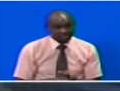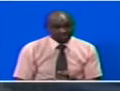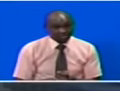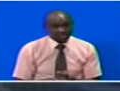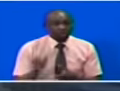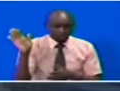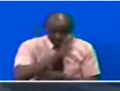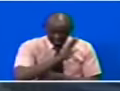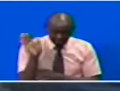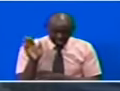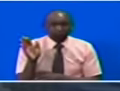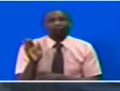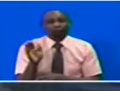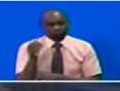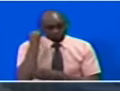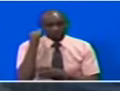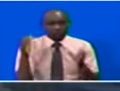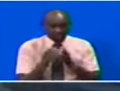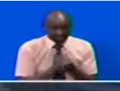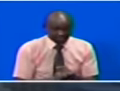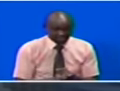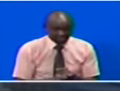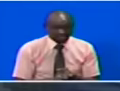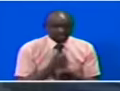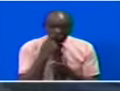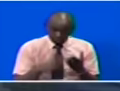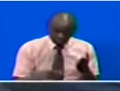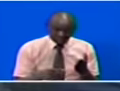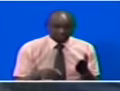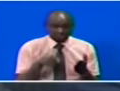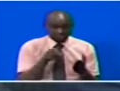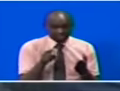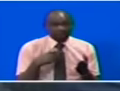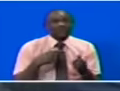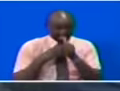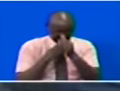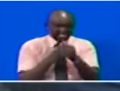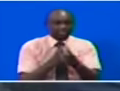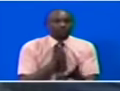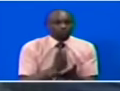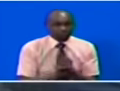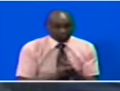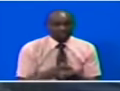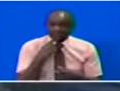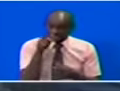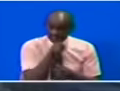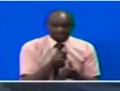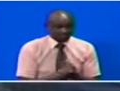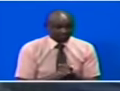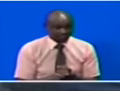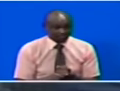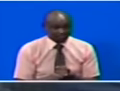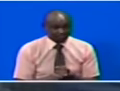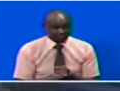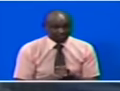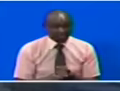Wiper Democratic Movement is actually growing in leaps and bounds. I'll mention that